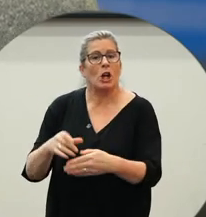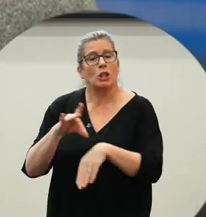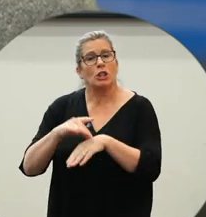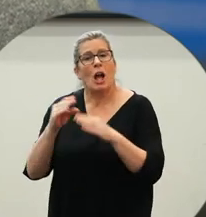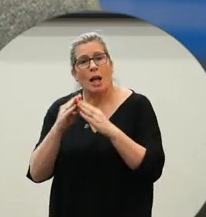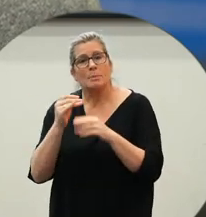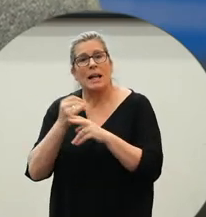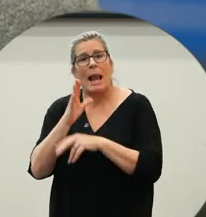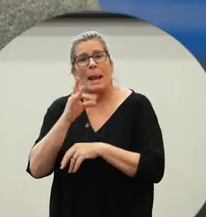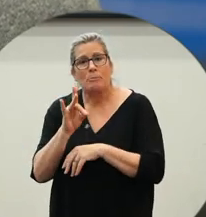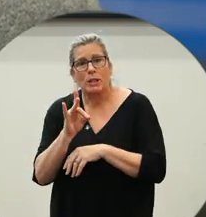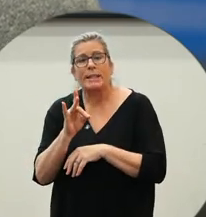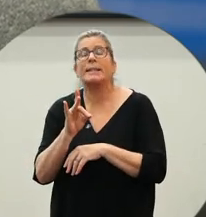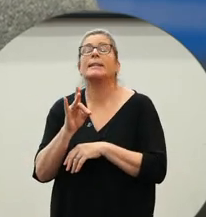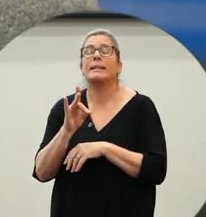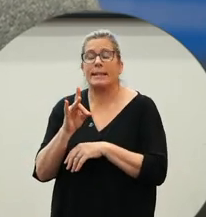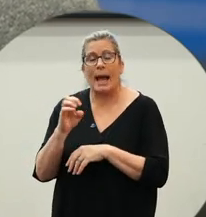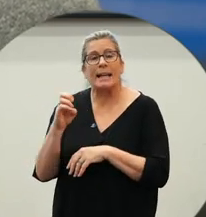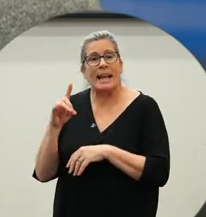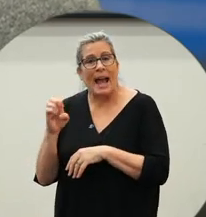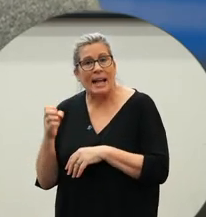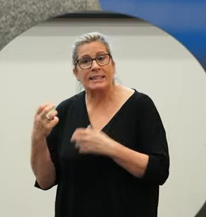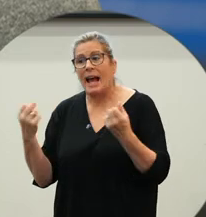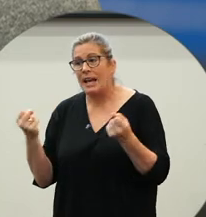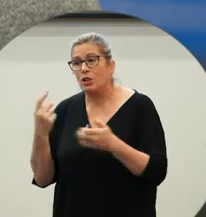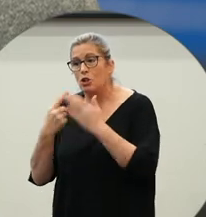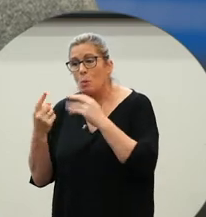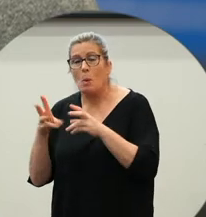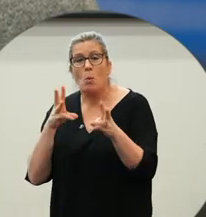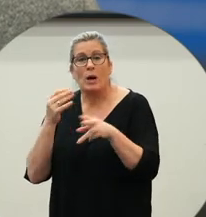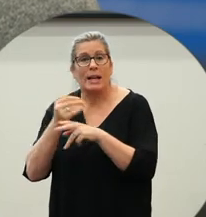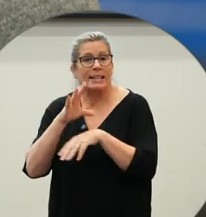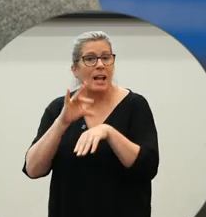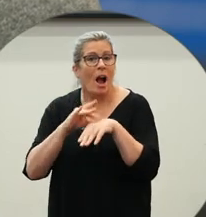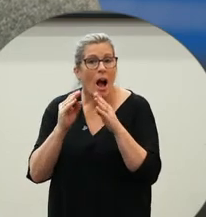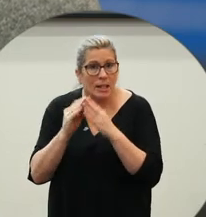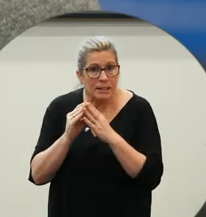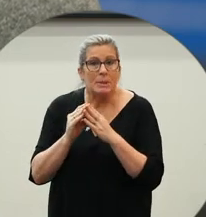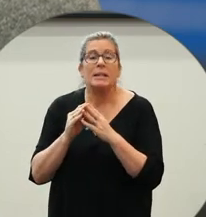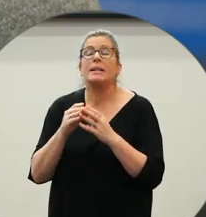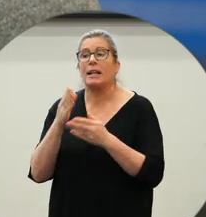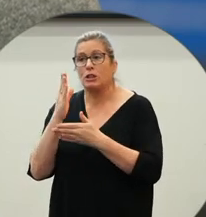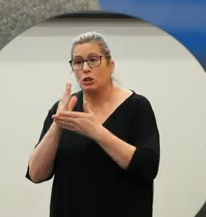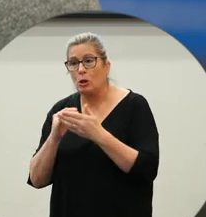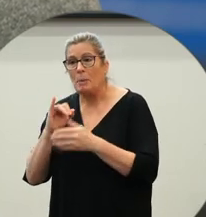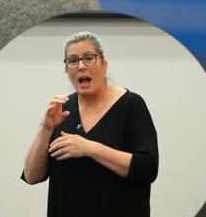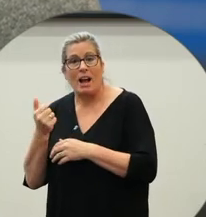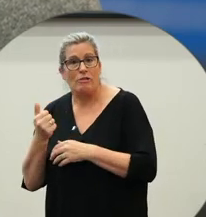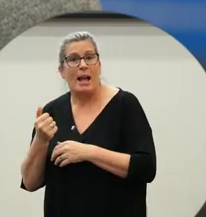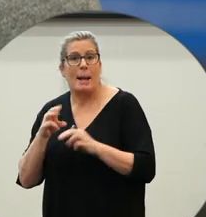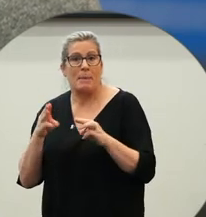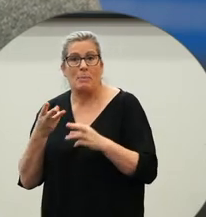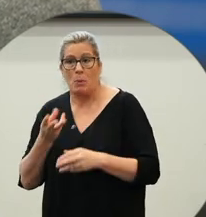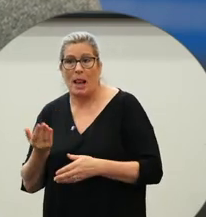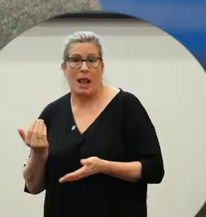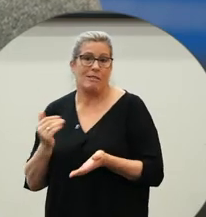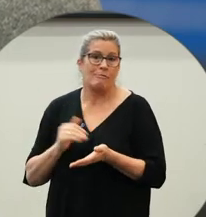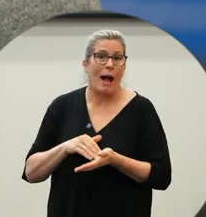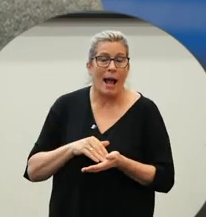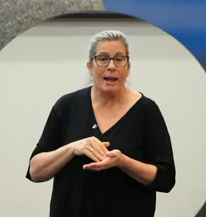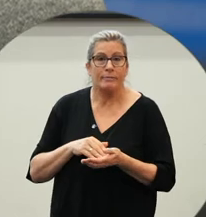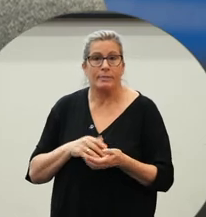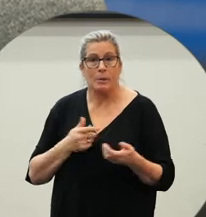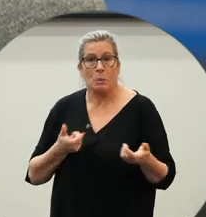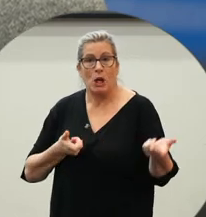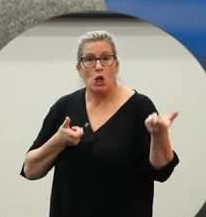Limerick. And then Eddie had somebody in the inside of the maternity hospital. He and some IRA guys had come in with guns, and she and the baby could escape with